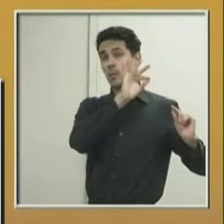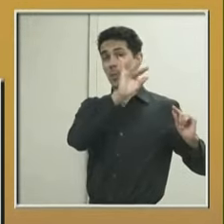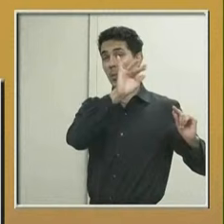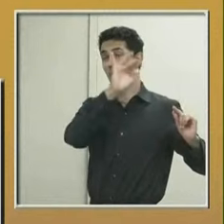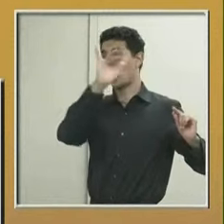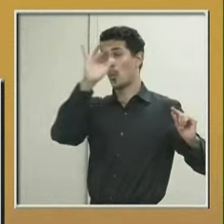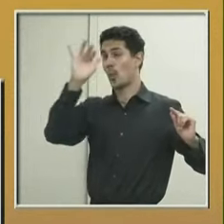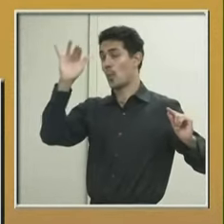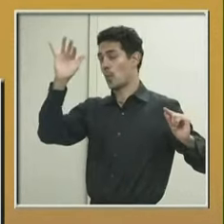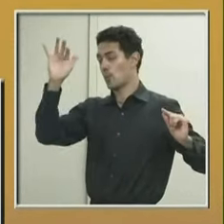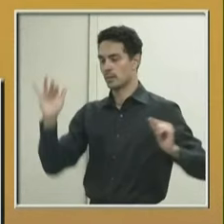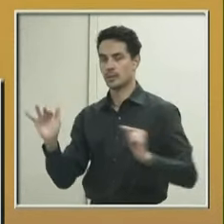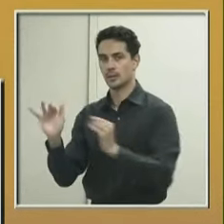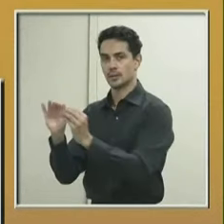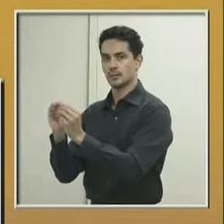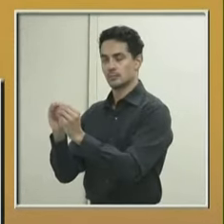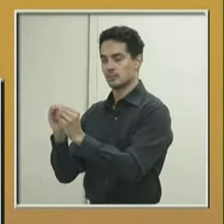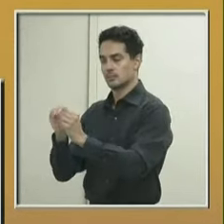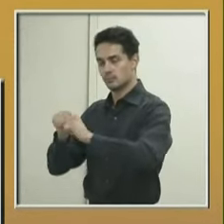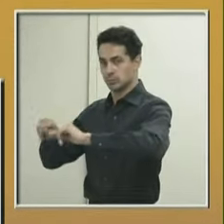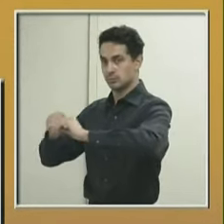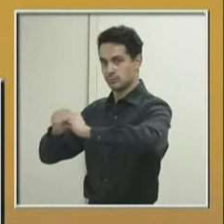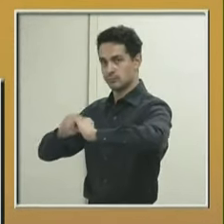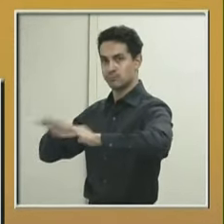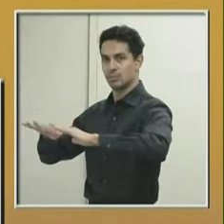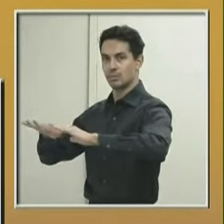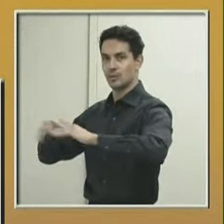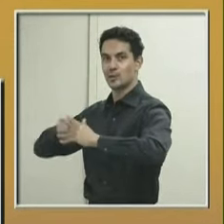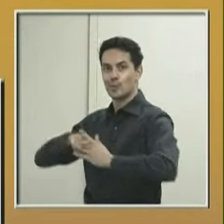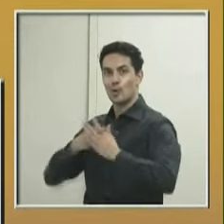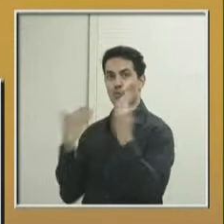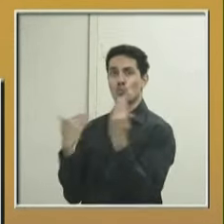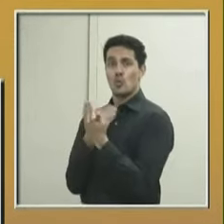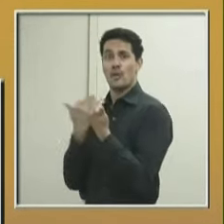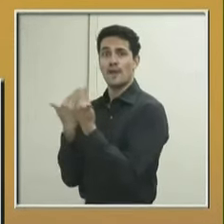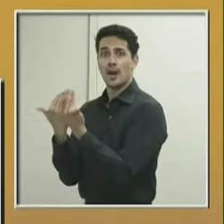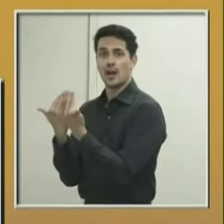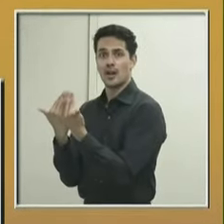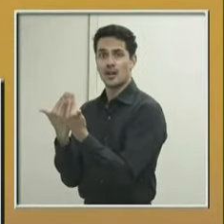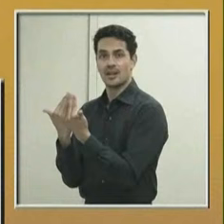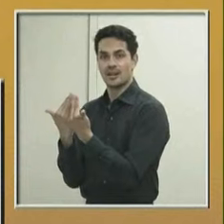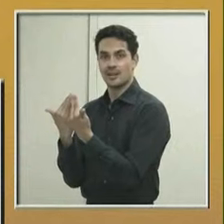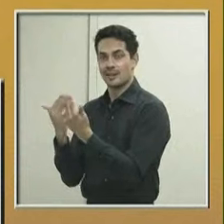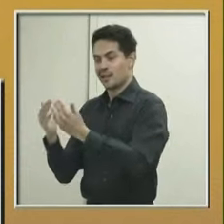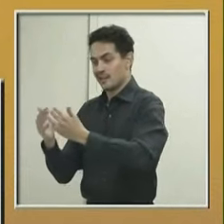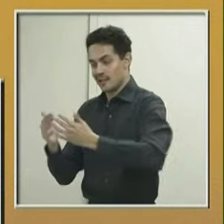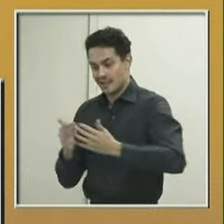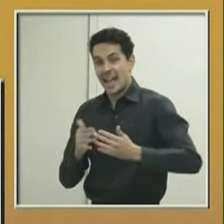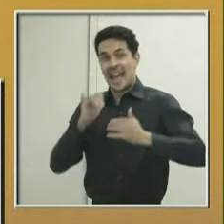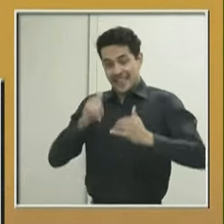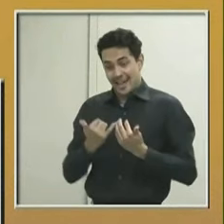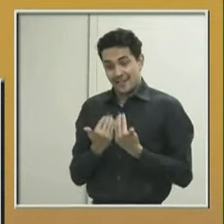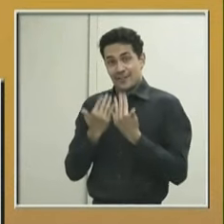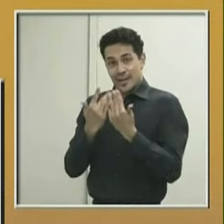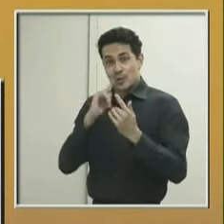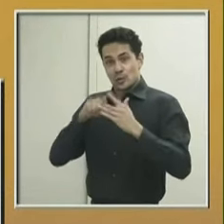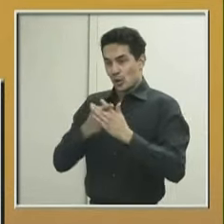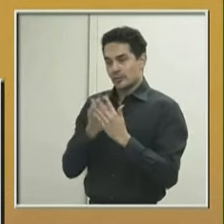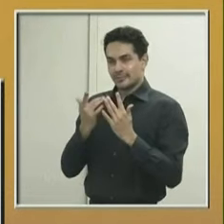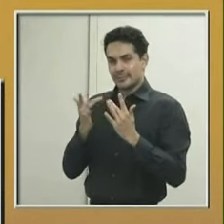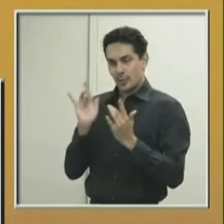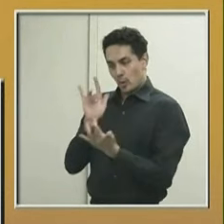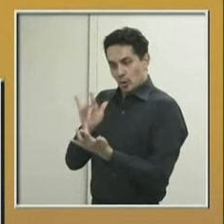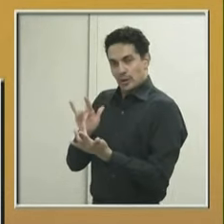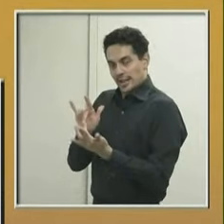repeats. Those embers will deposit, it will start a new fire, and that fire will either come into direct flame contact,